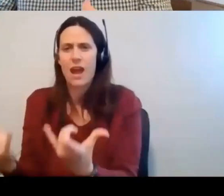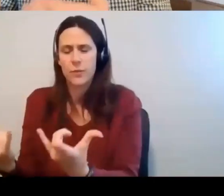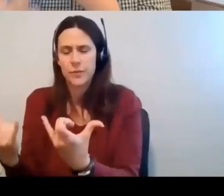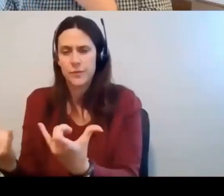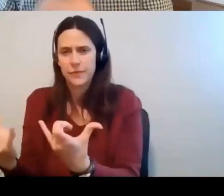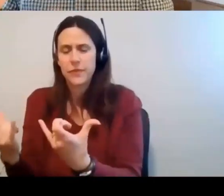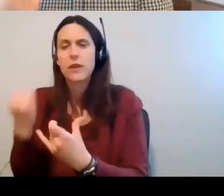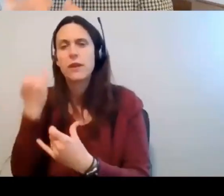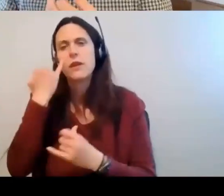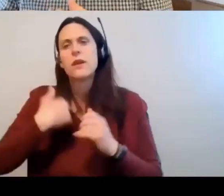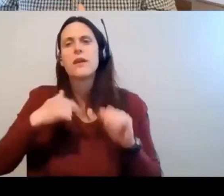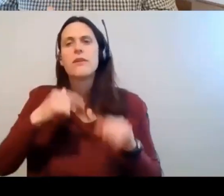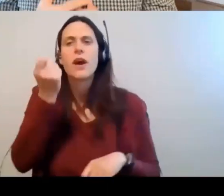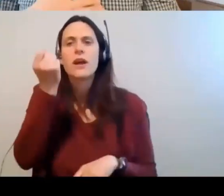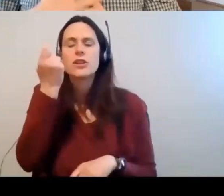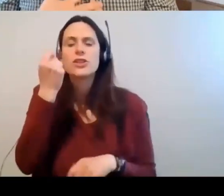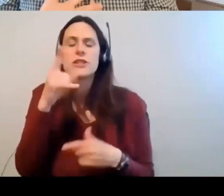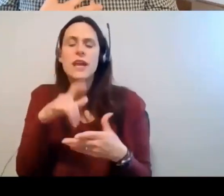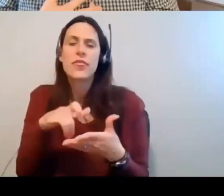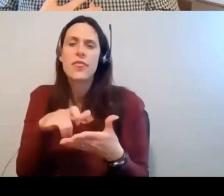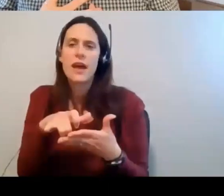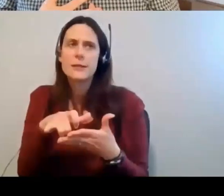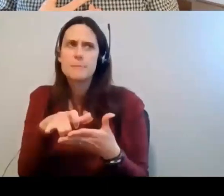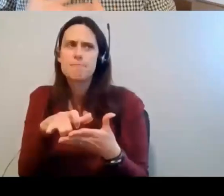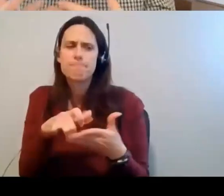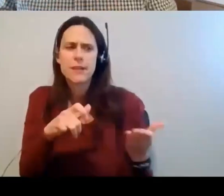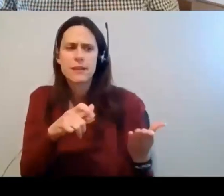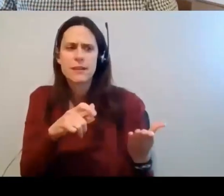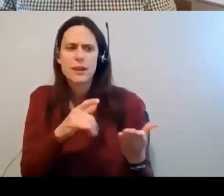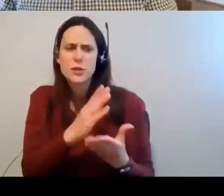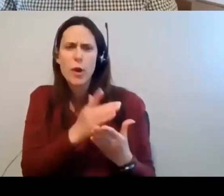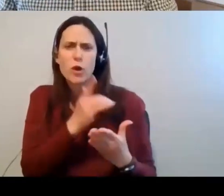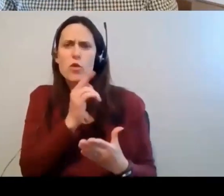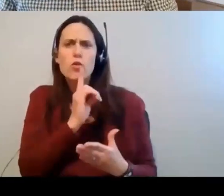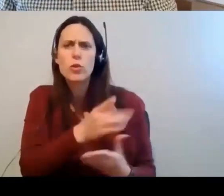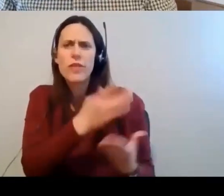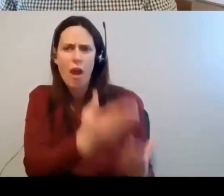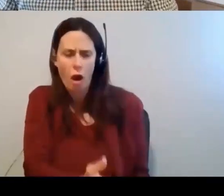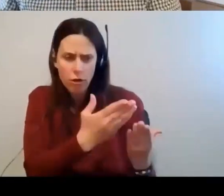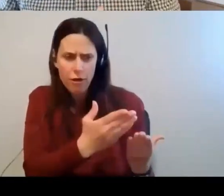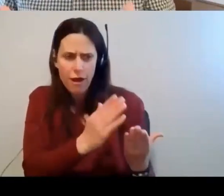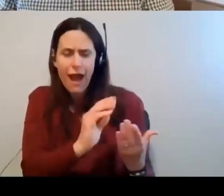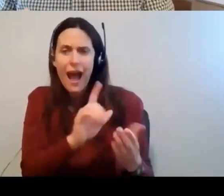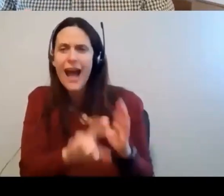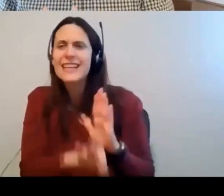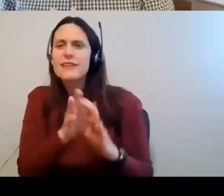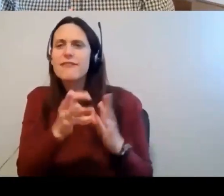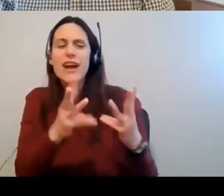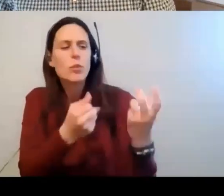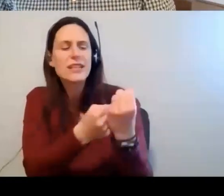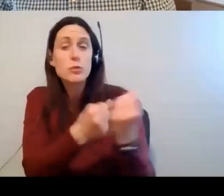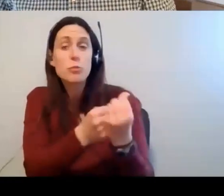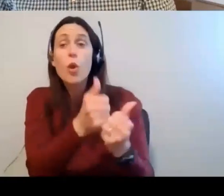Right? If I can understand that it might just be part of their makeup that I need to support and find a way to support remotely or in